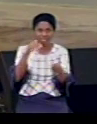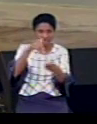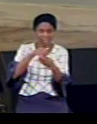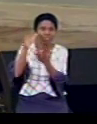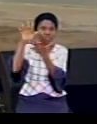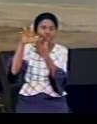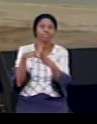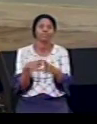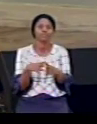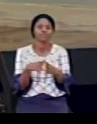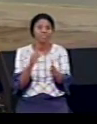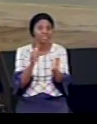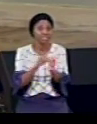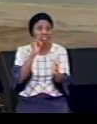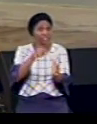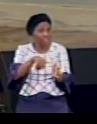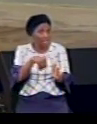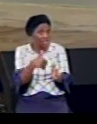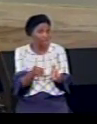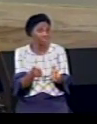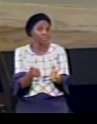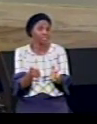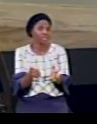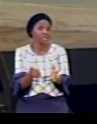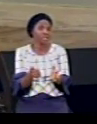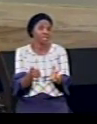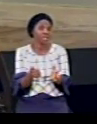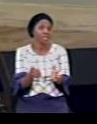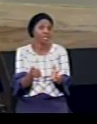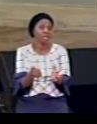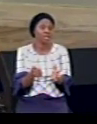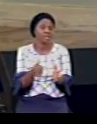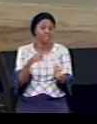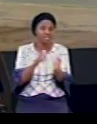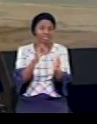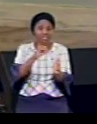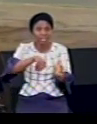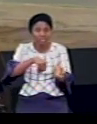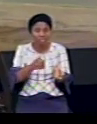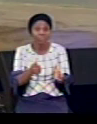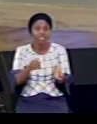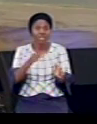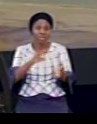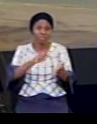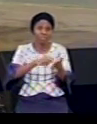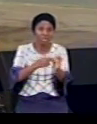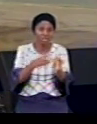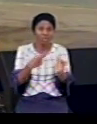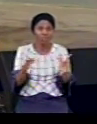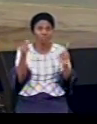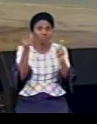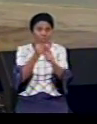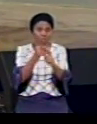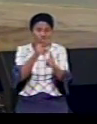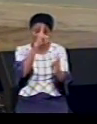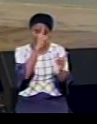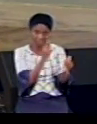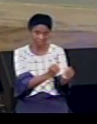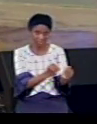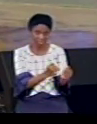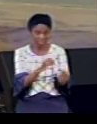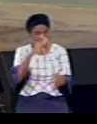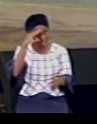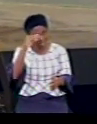in hope. That's another form of the word faith. He believed in hope.